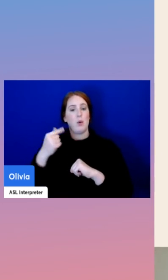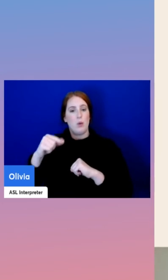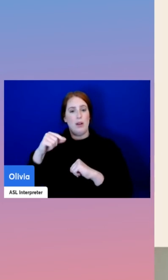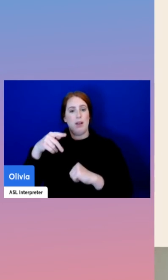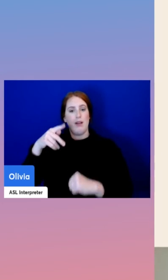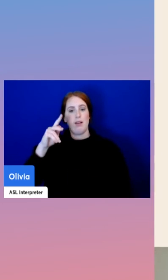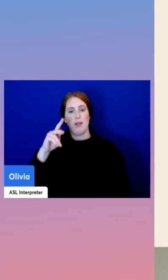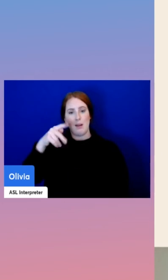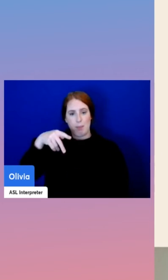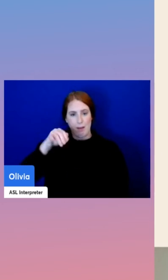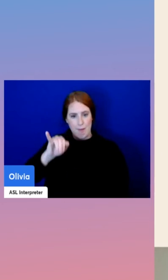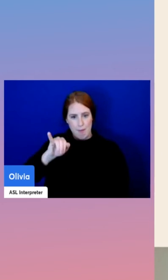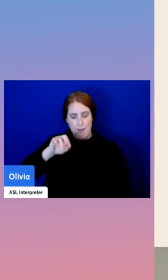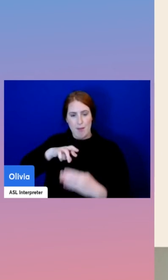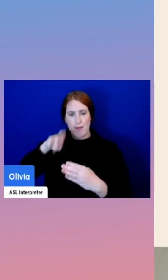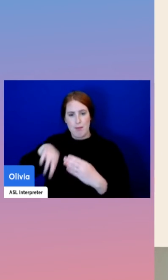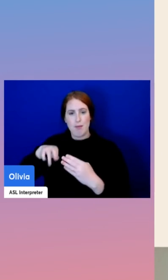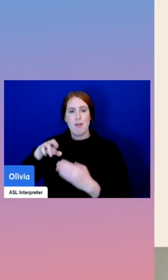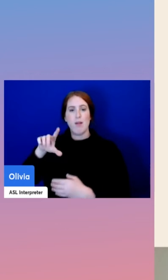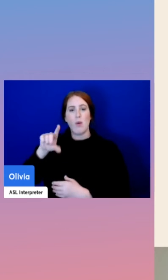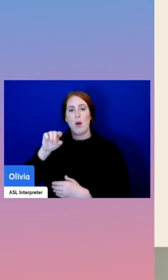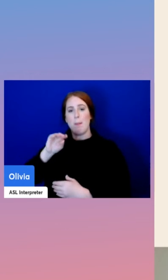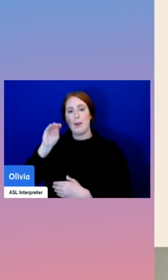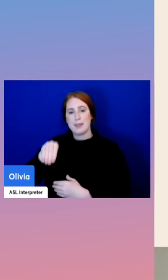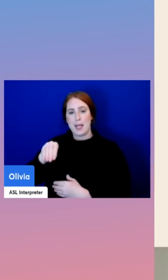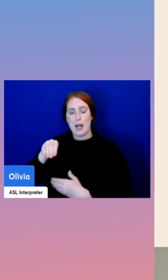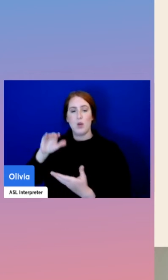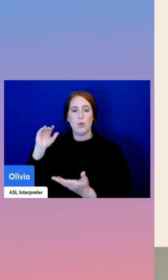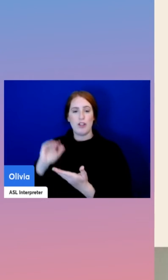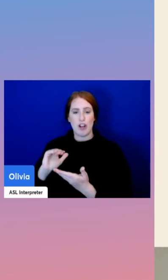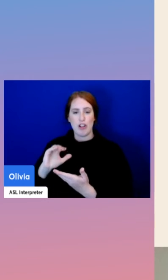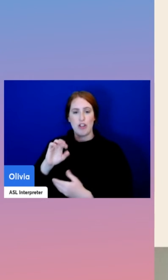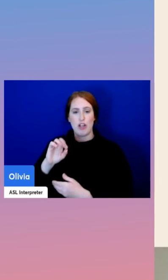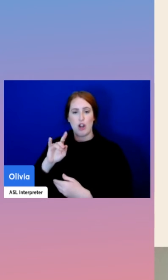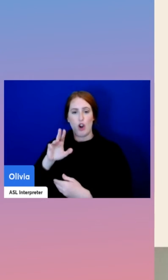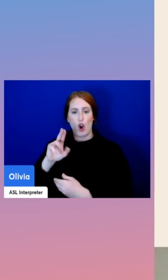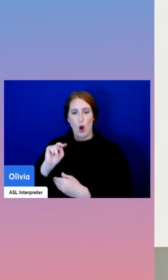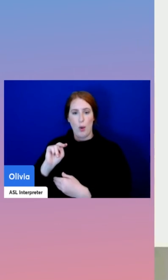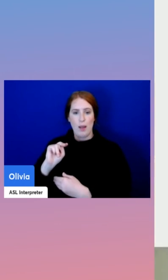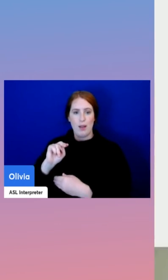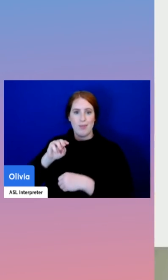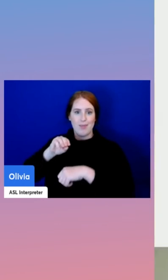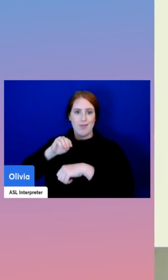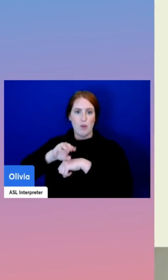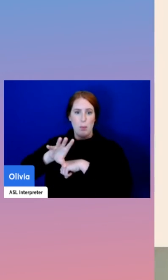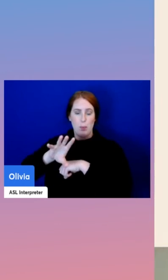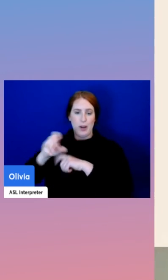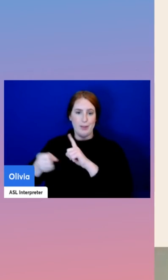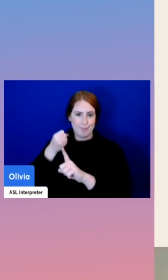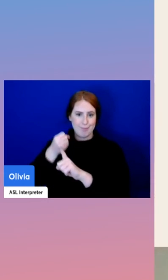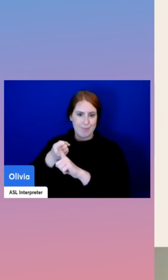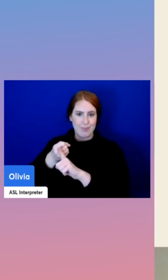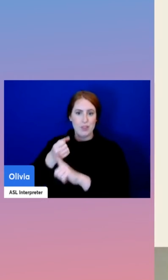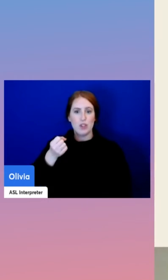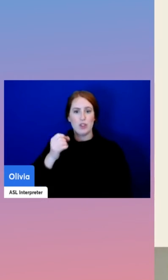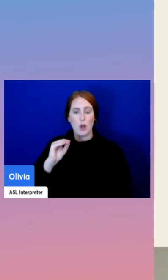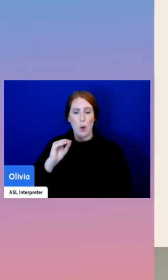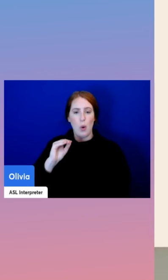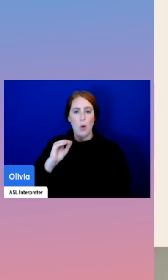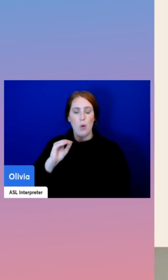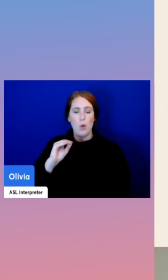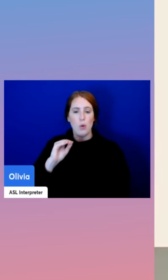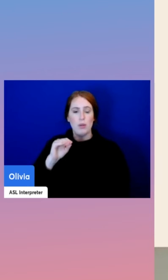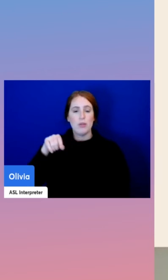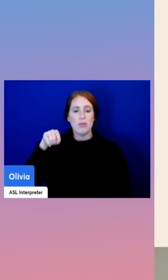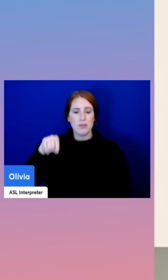was that there was a 20% reduction on carbon footprint as part of the initiative. Graviton instances was able to